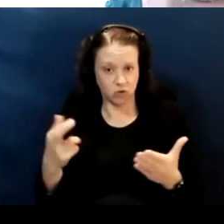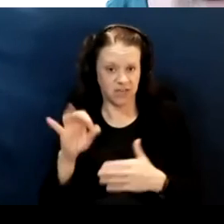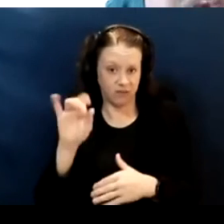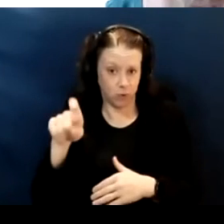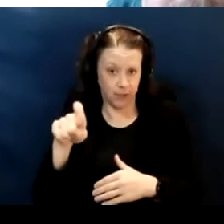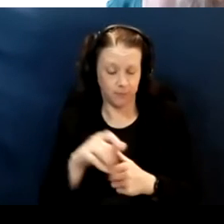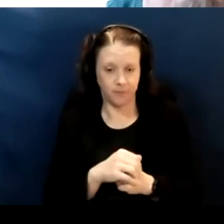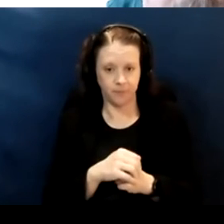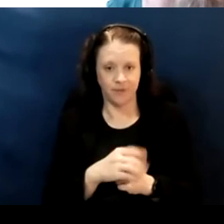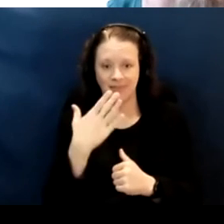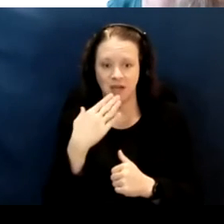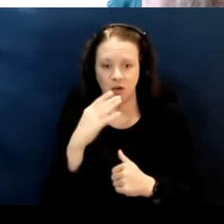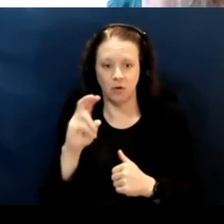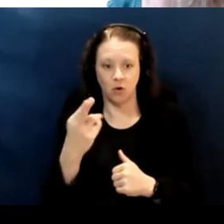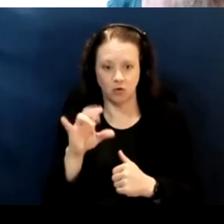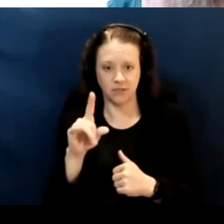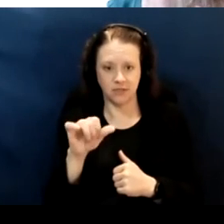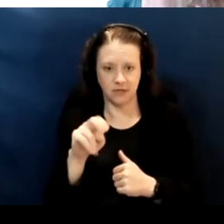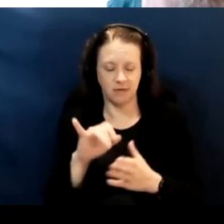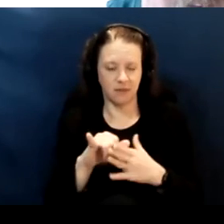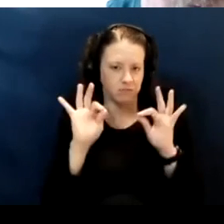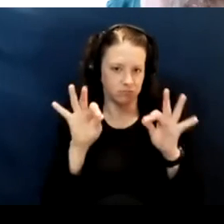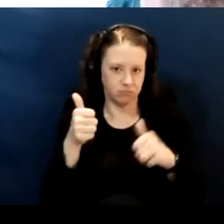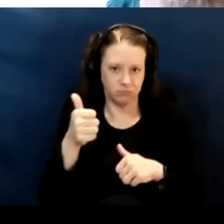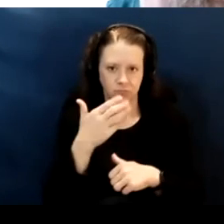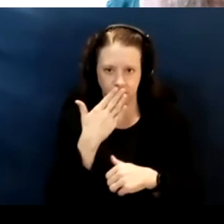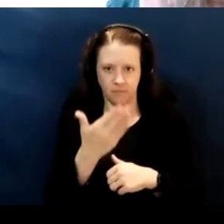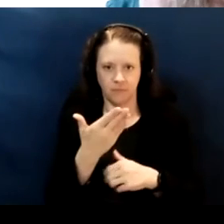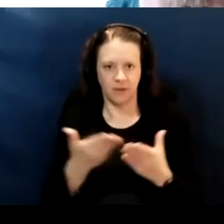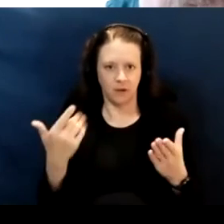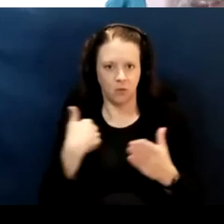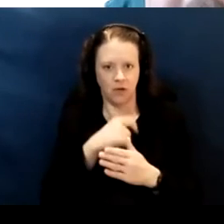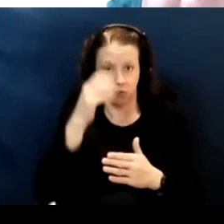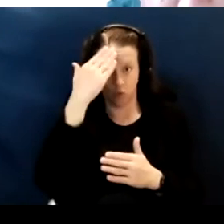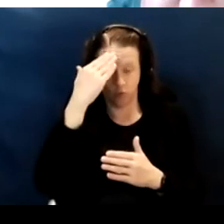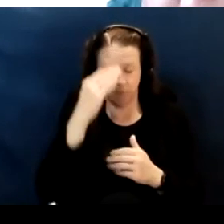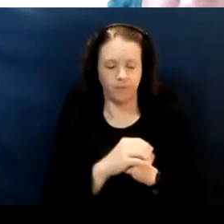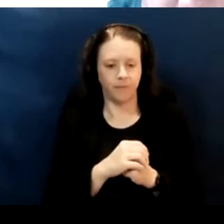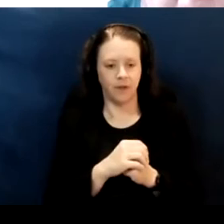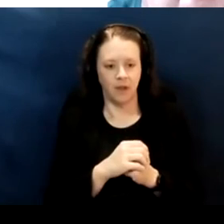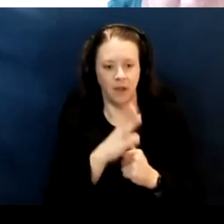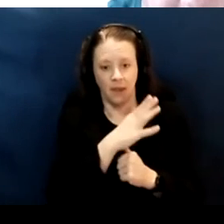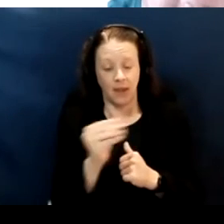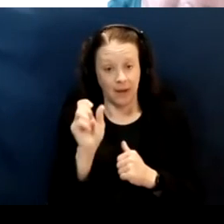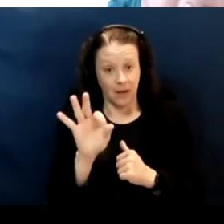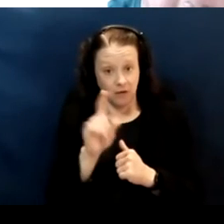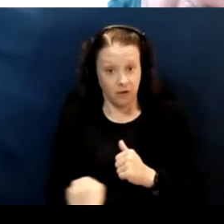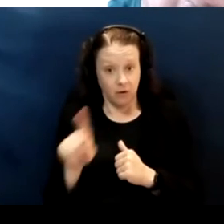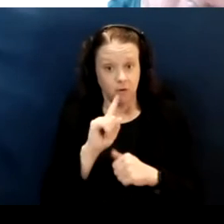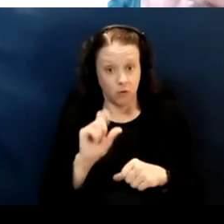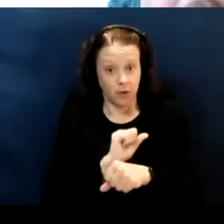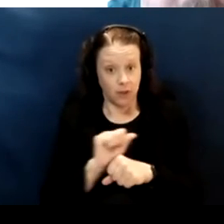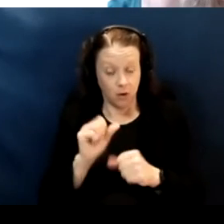it. Thank you, Christine. That's definitely, I think, something that we all need to be aware of. And absolutely, if you're really like